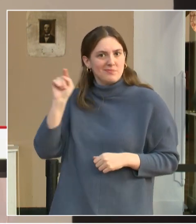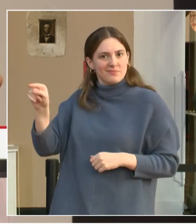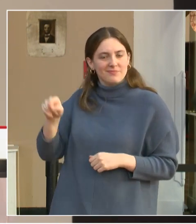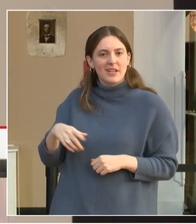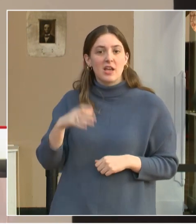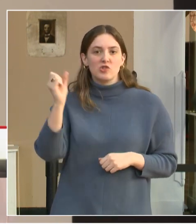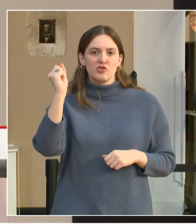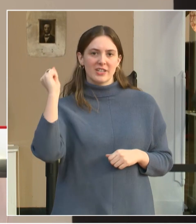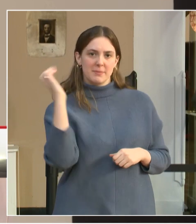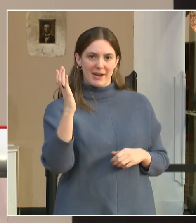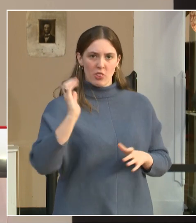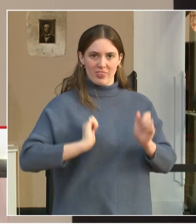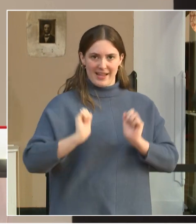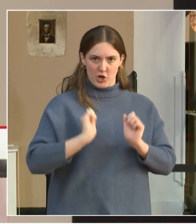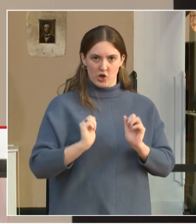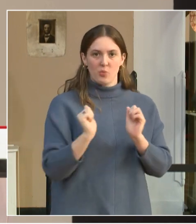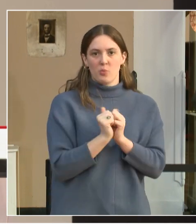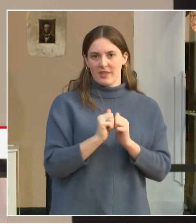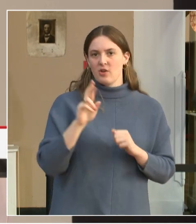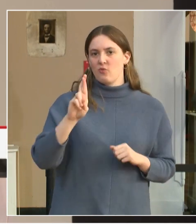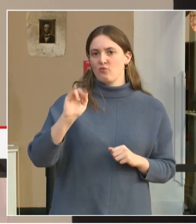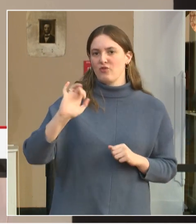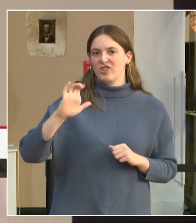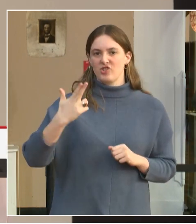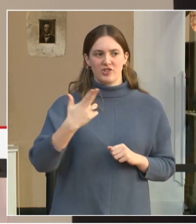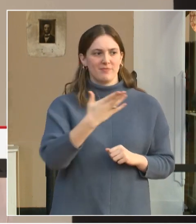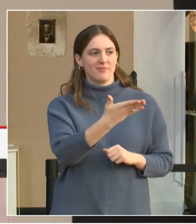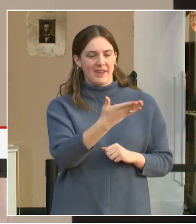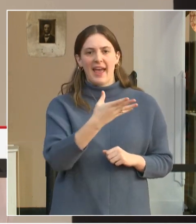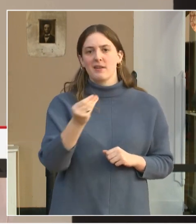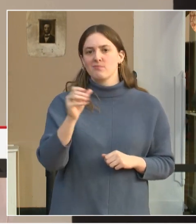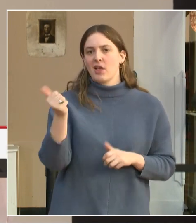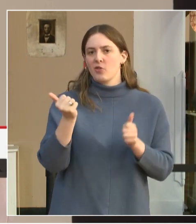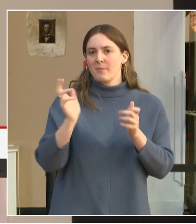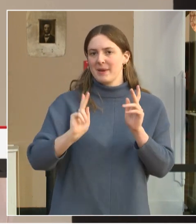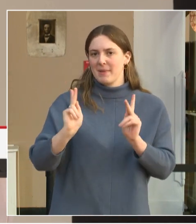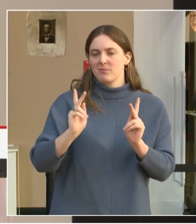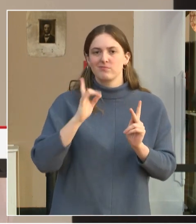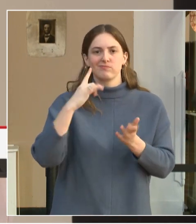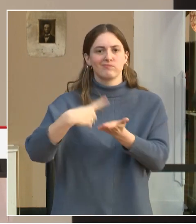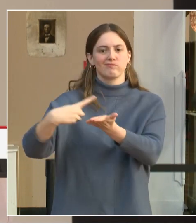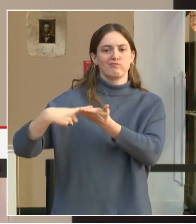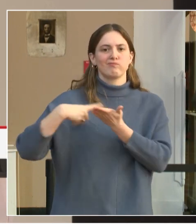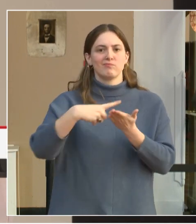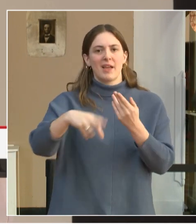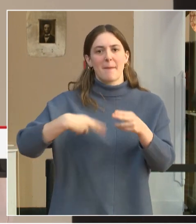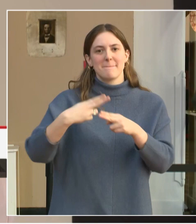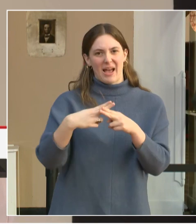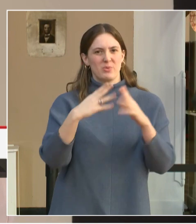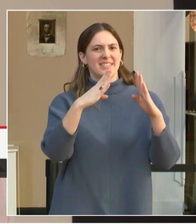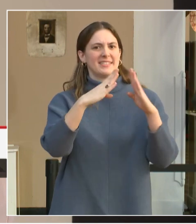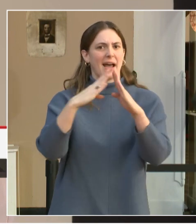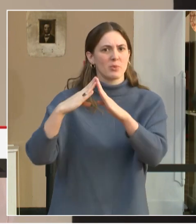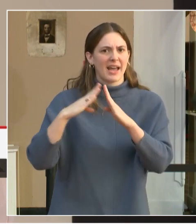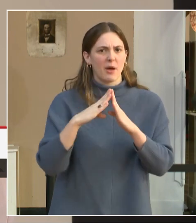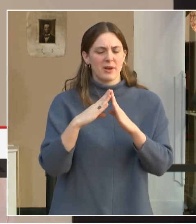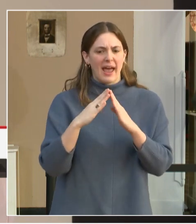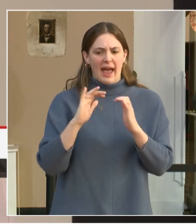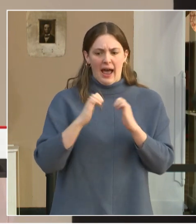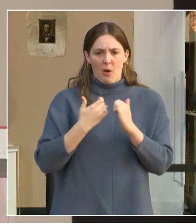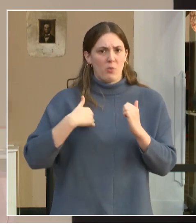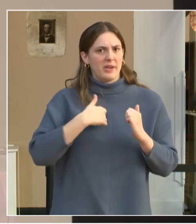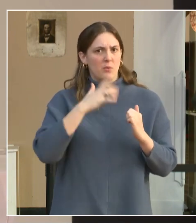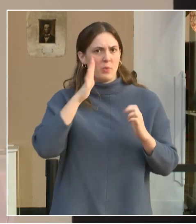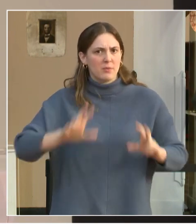weeks ago with Rich and others talking about our downtown and all of the ways that we will be